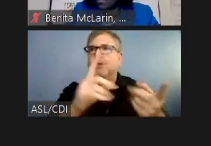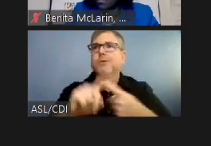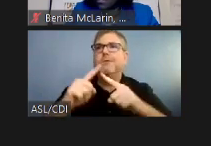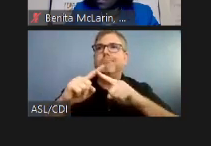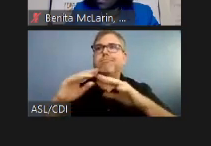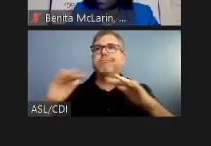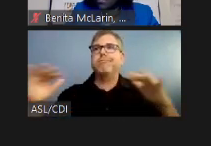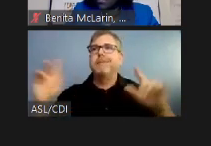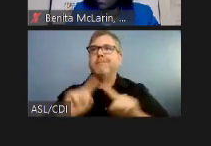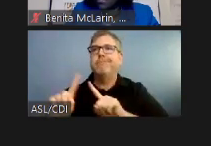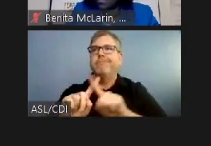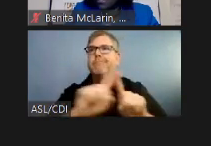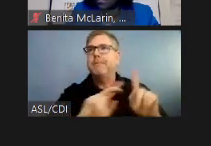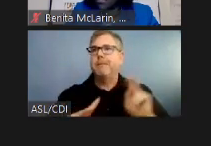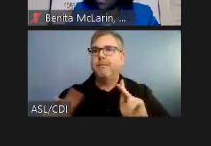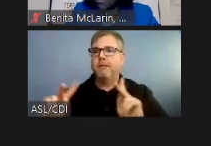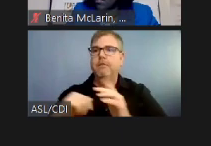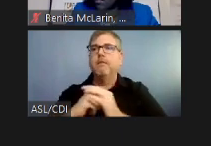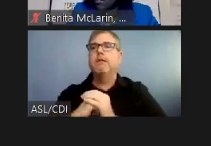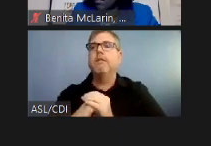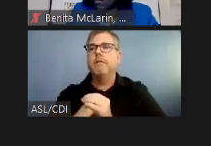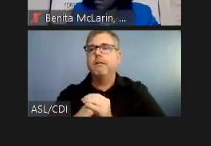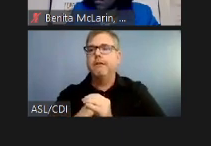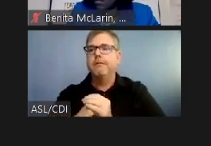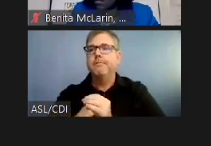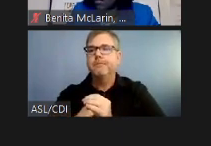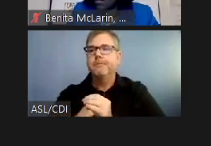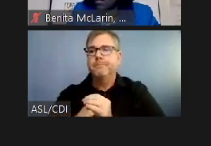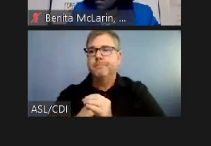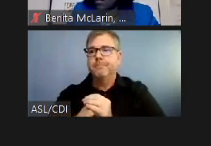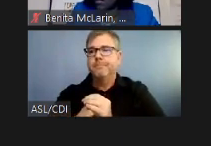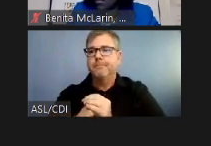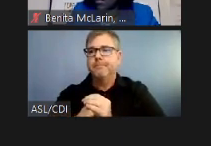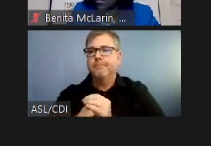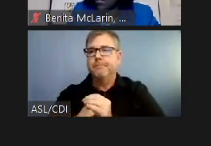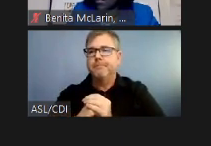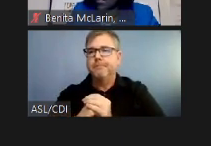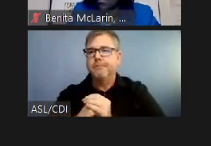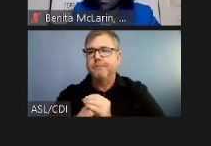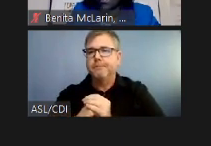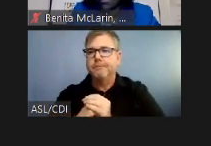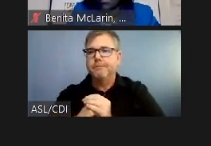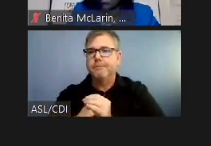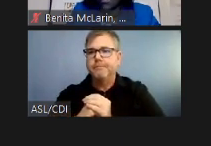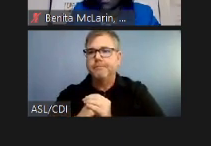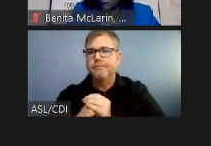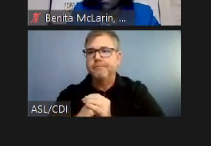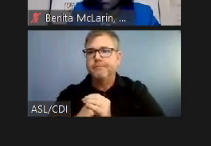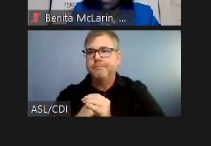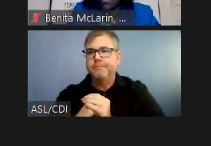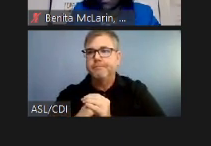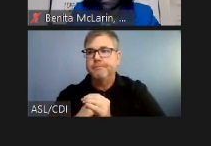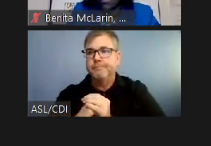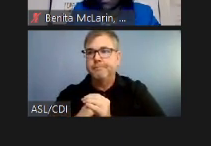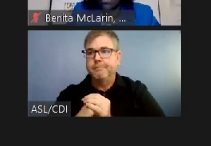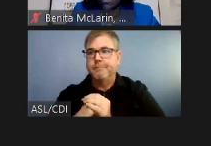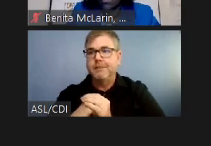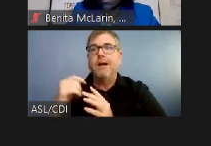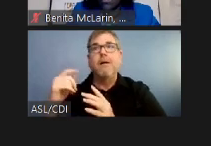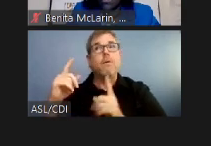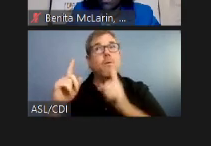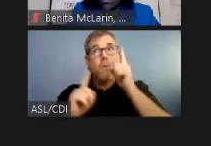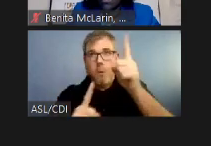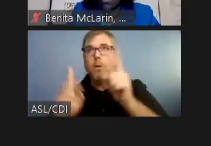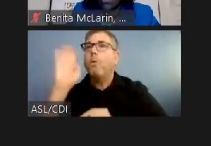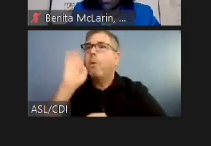to socialize the message that we're going to get to everybody in the fastest, most equitable way we possibly